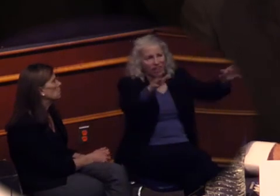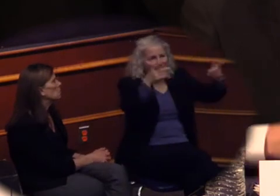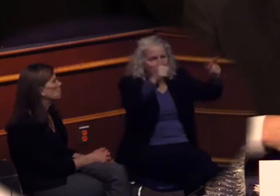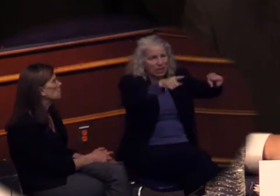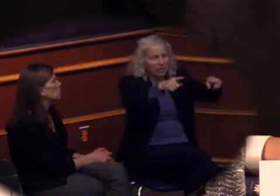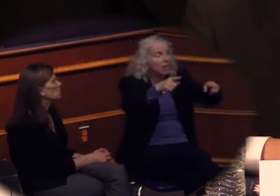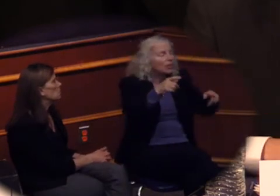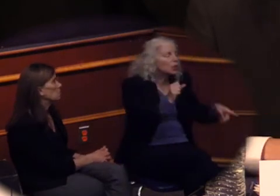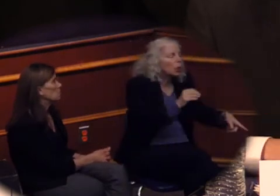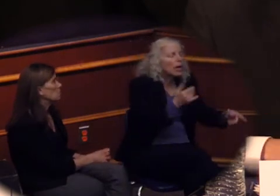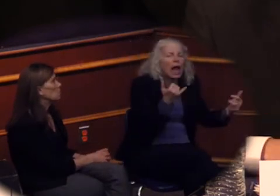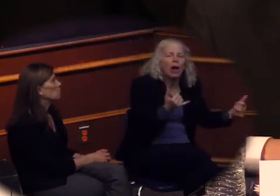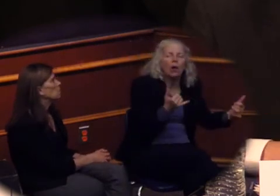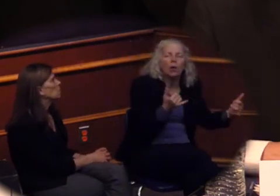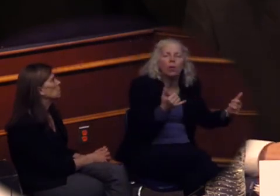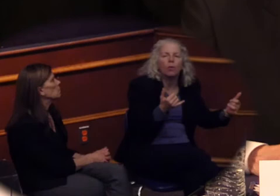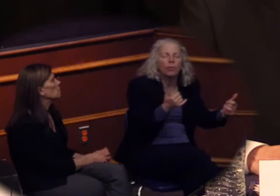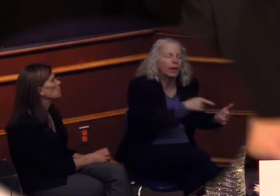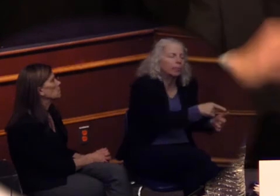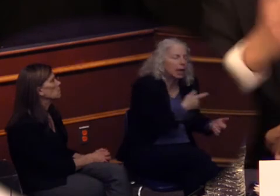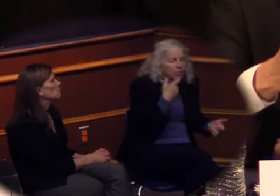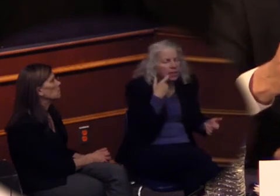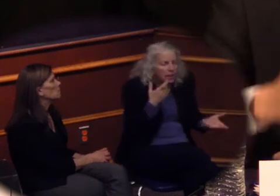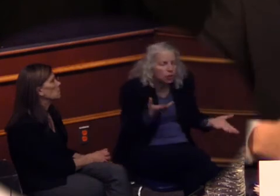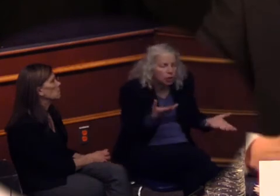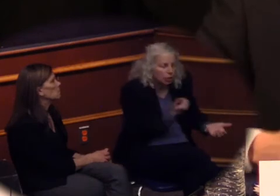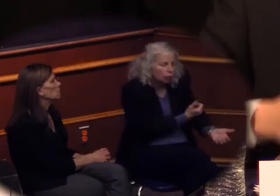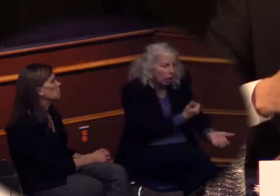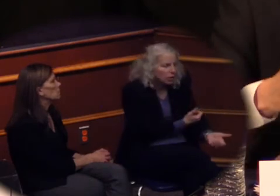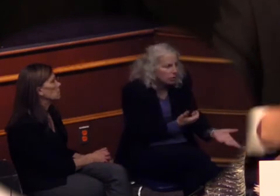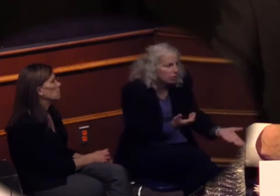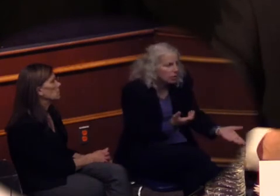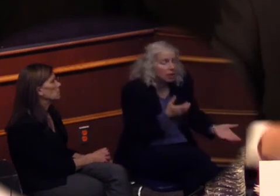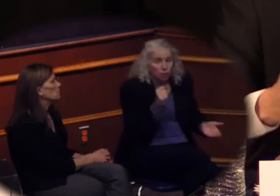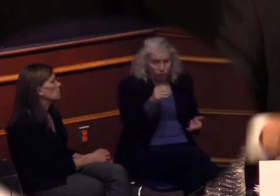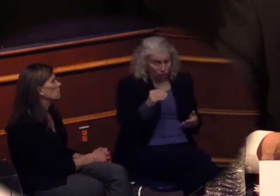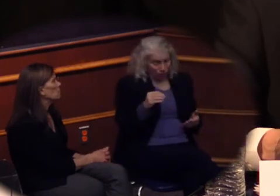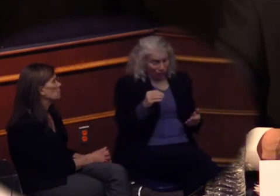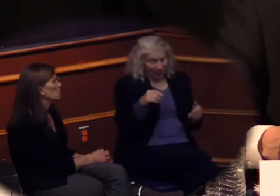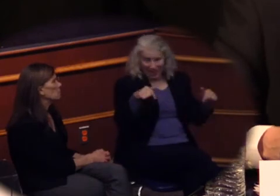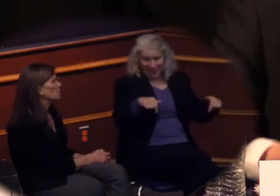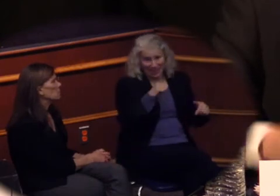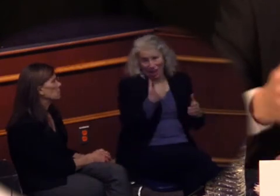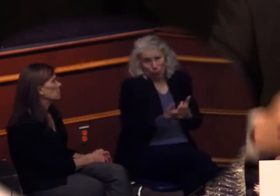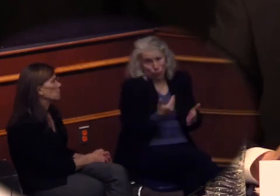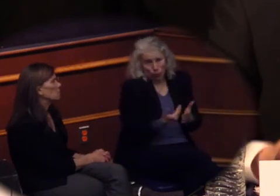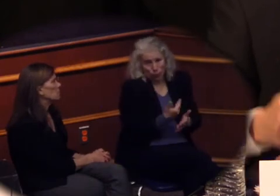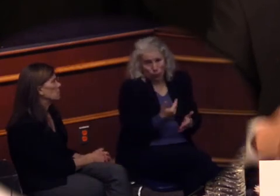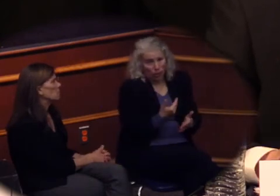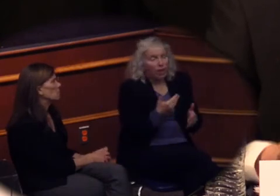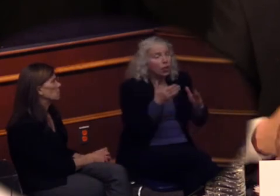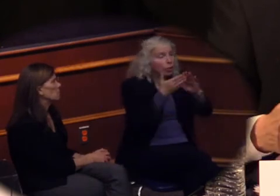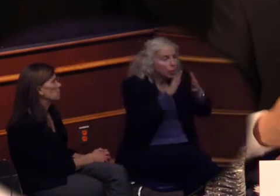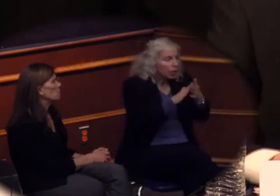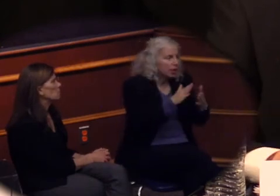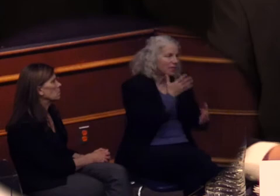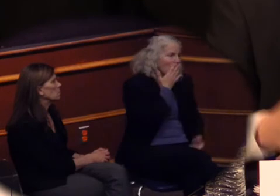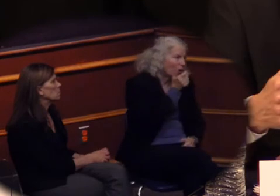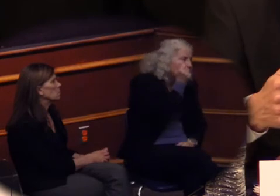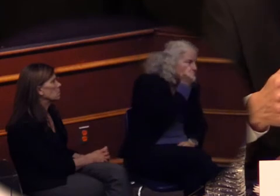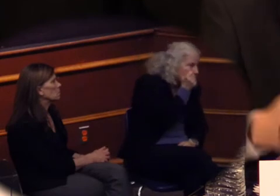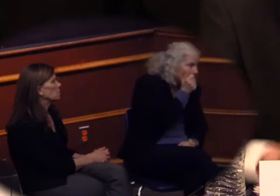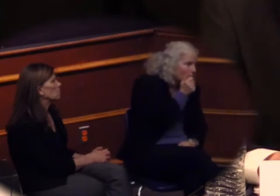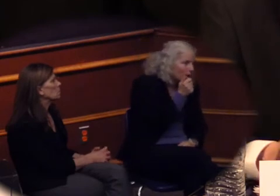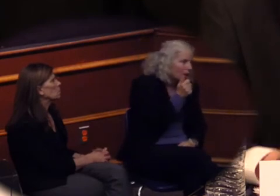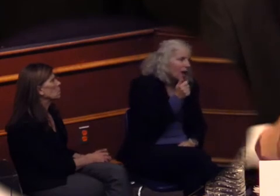drug addiction. And the final thing I want to say is this in some ways is not a new problem. Communities of color have been dealing